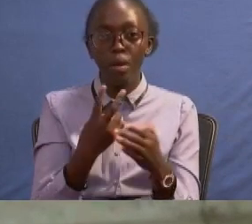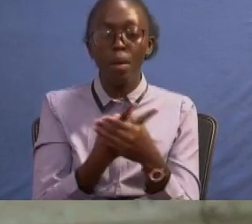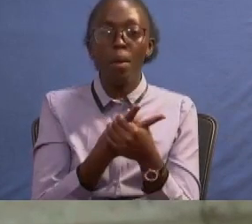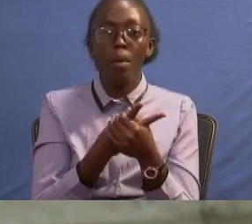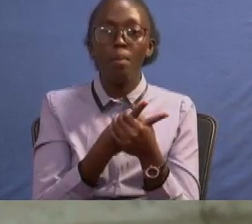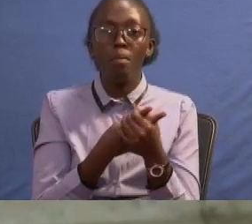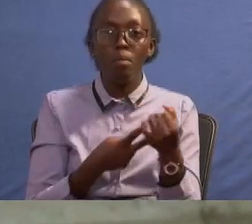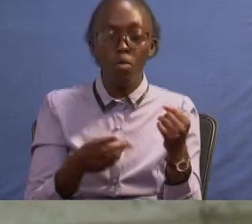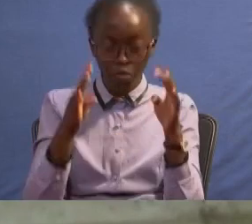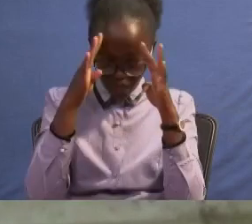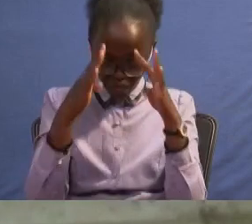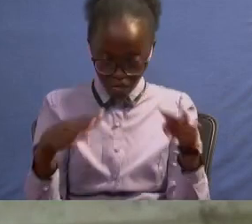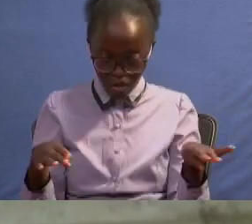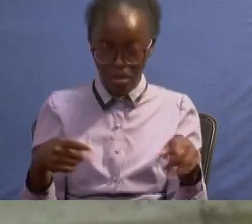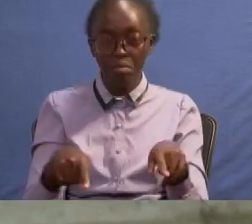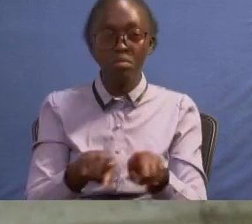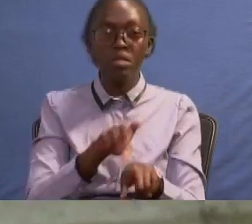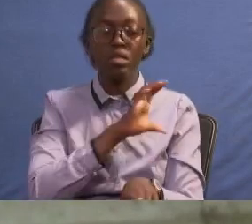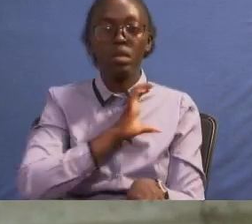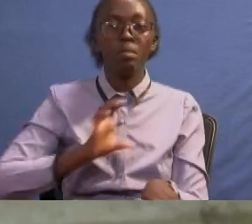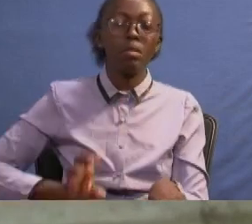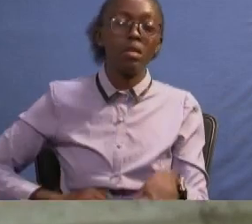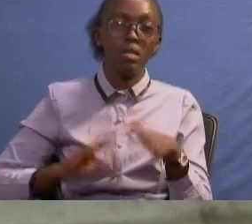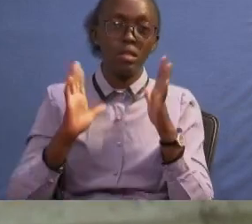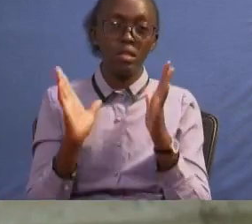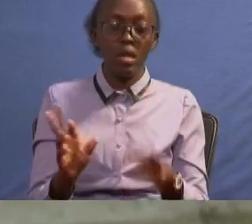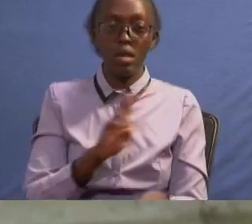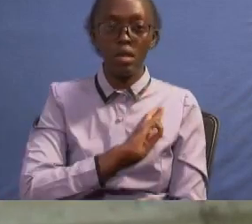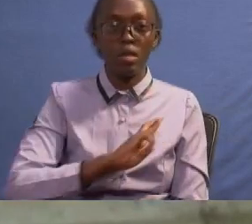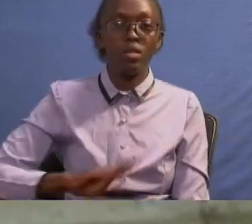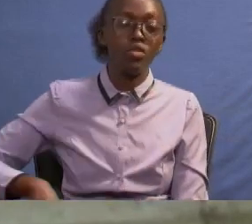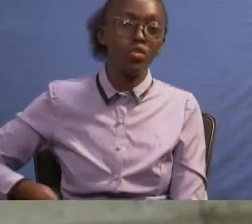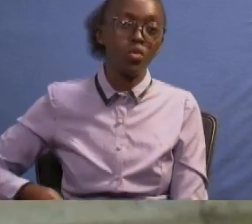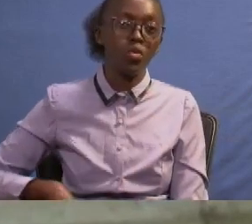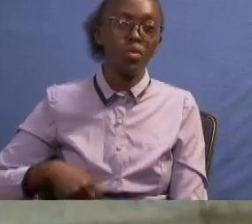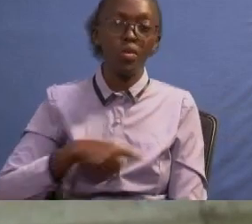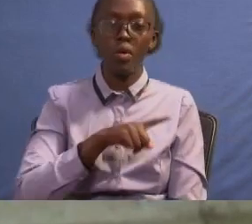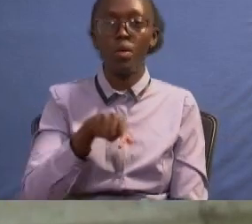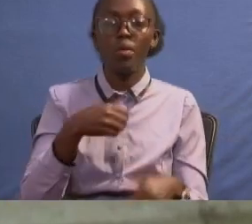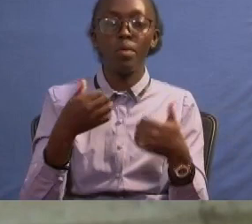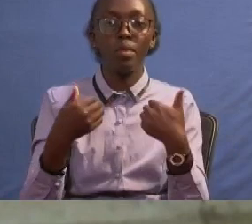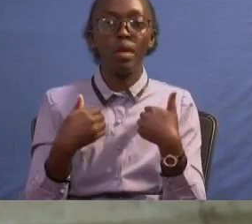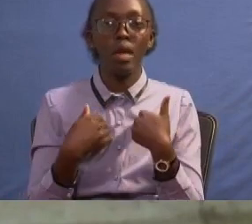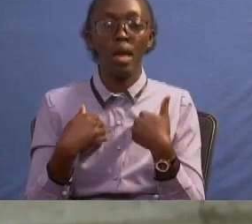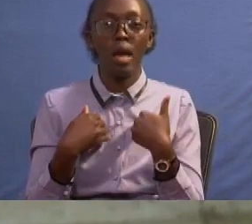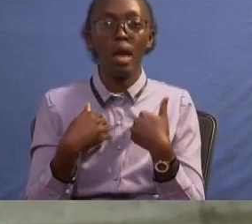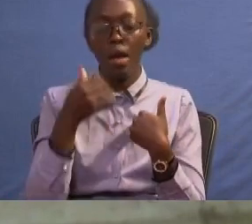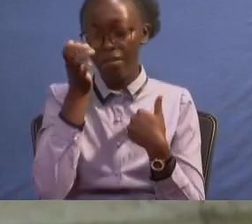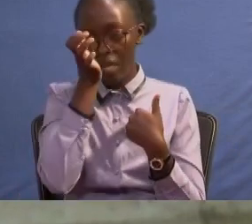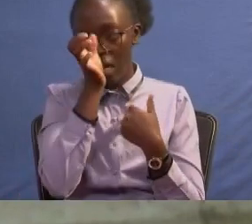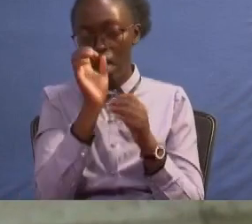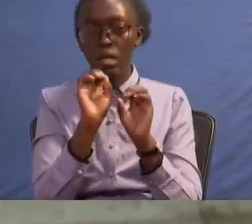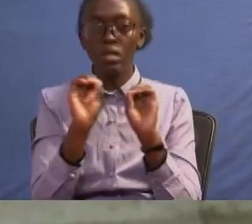the Muslim faith and the Christian faith, we have undeniable